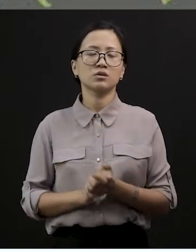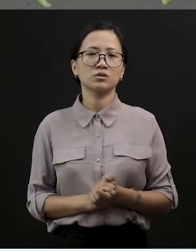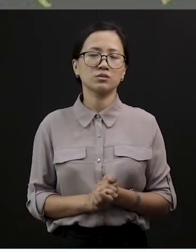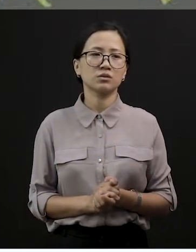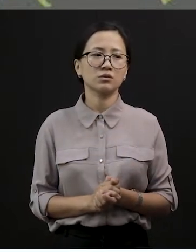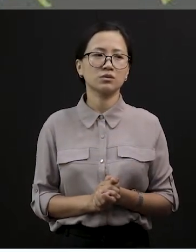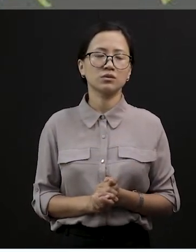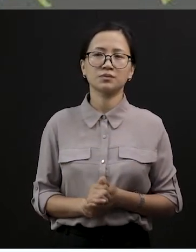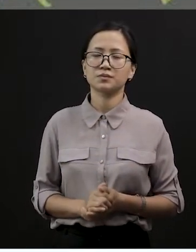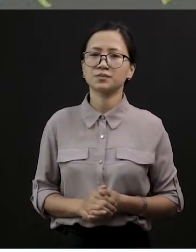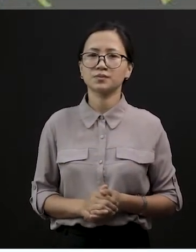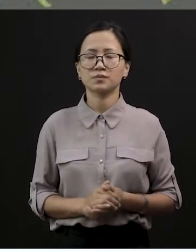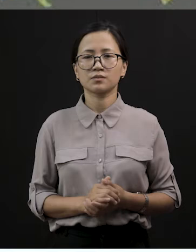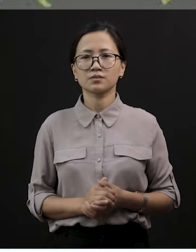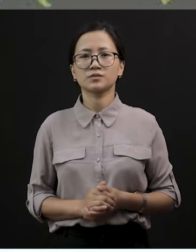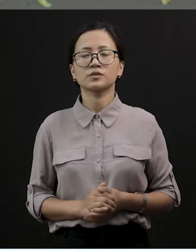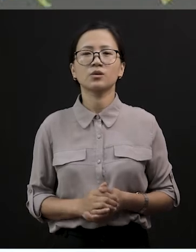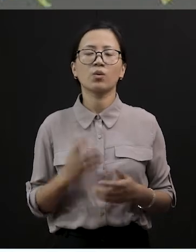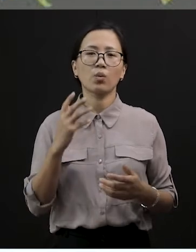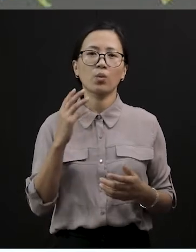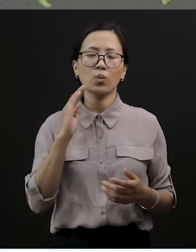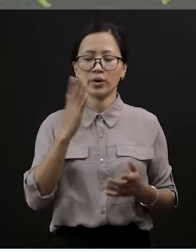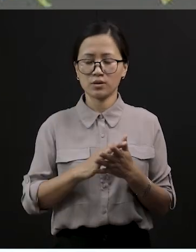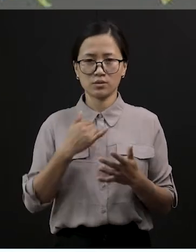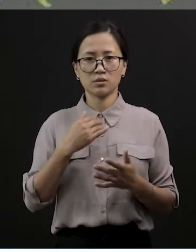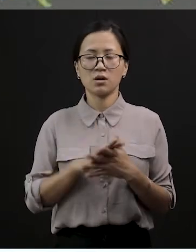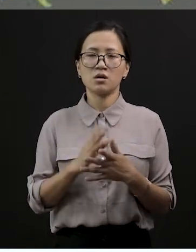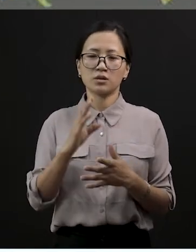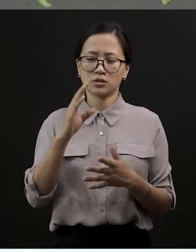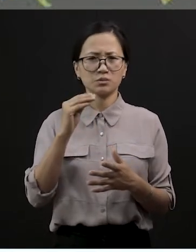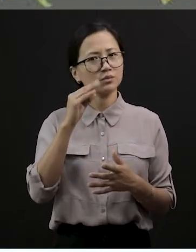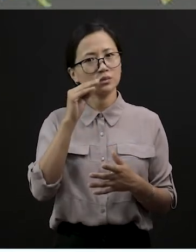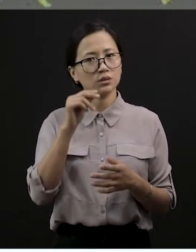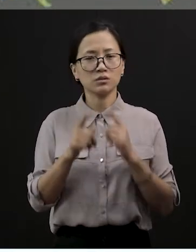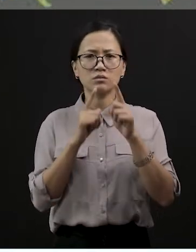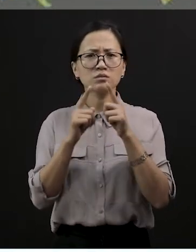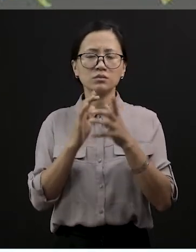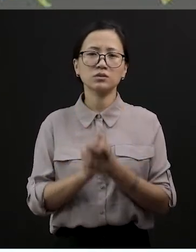W-H-I-S-P-E-R, whisper. See, when I speak in a soft manner, like